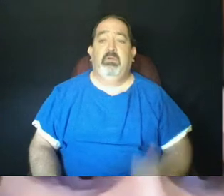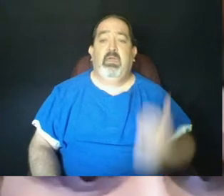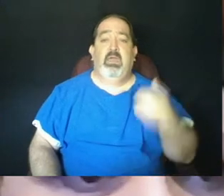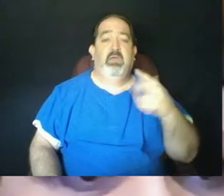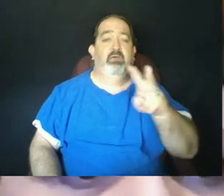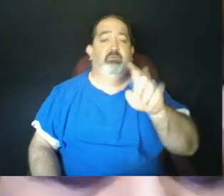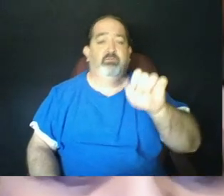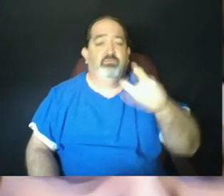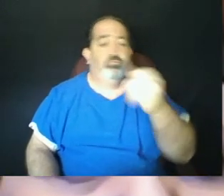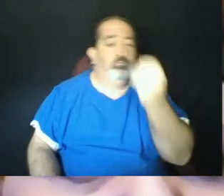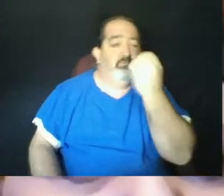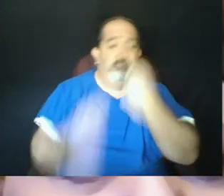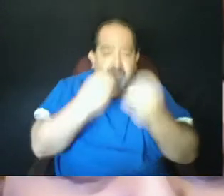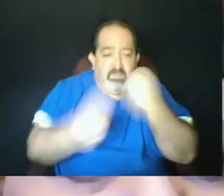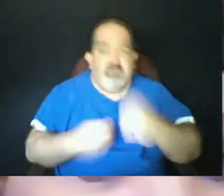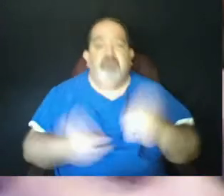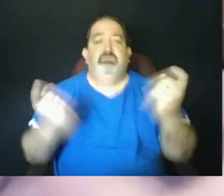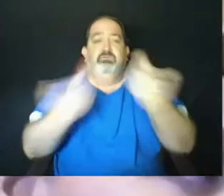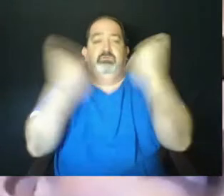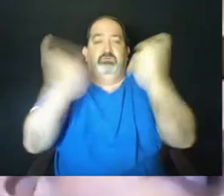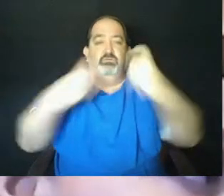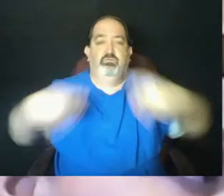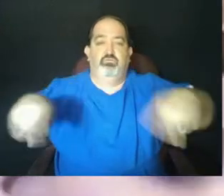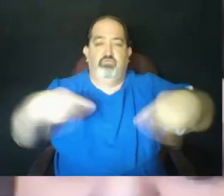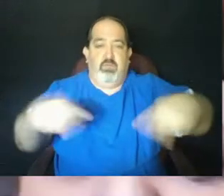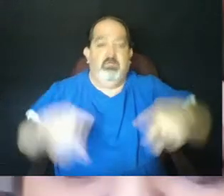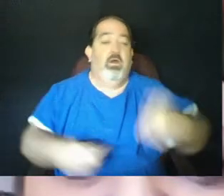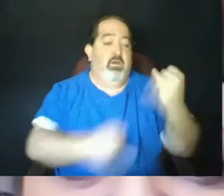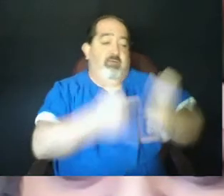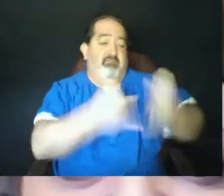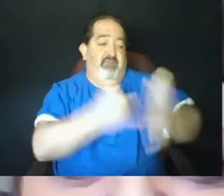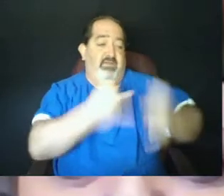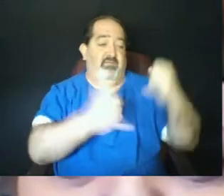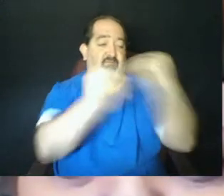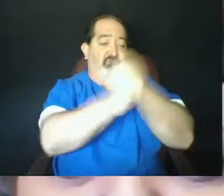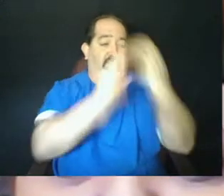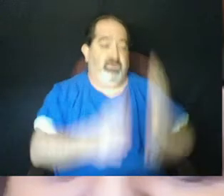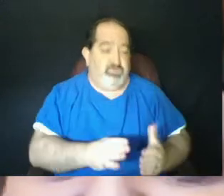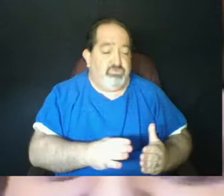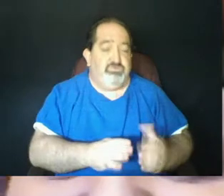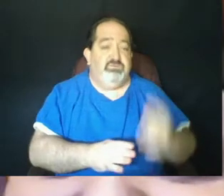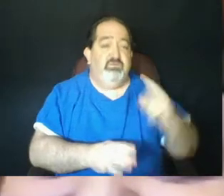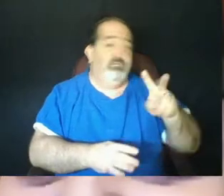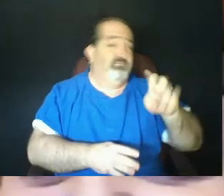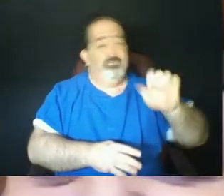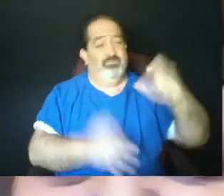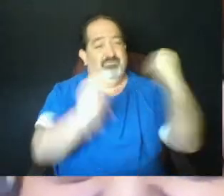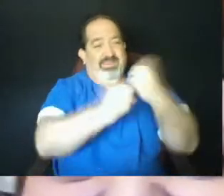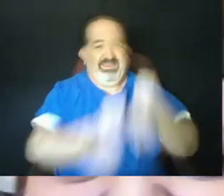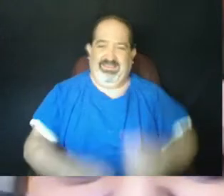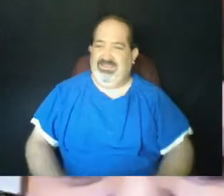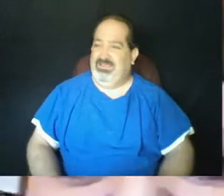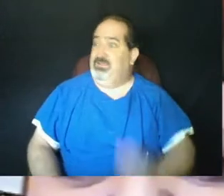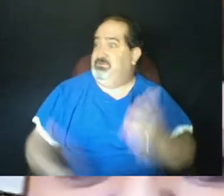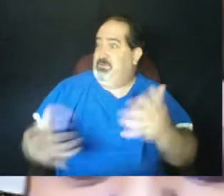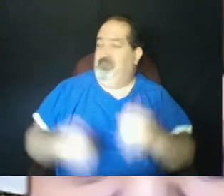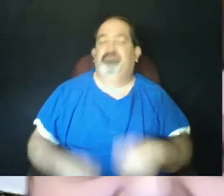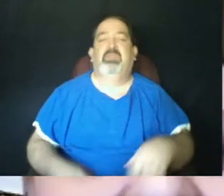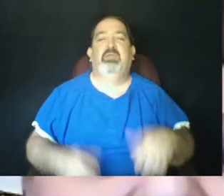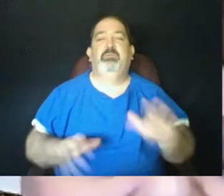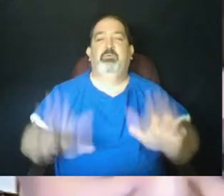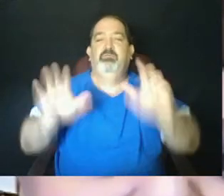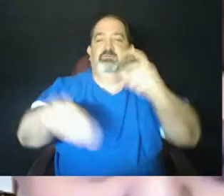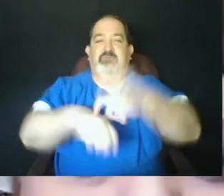virtual feast, the revel, the finals for finals for the fighters. Virtual fighters. So, yeah, it's going to be a great